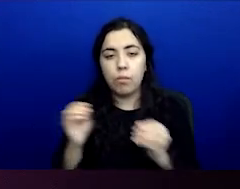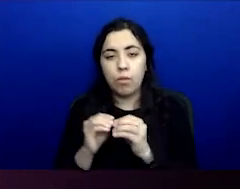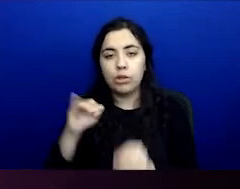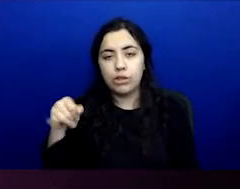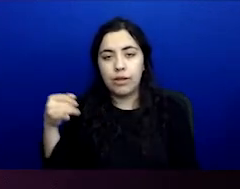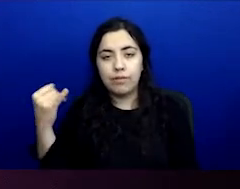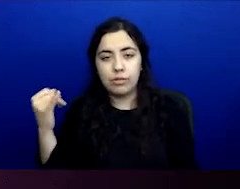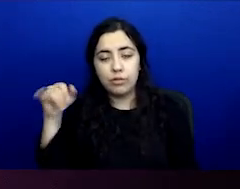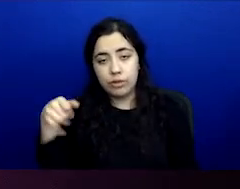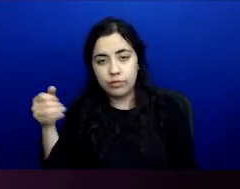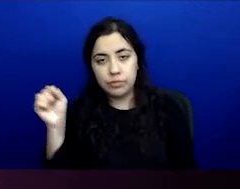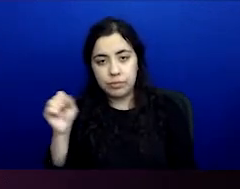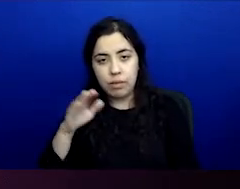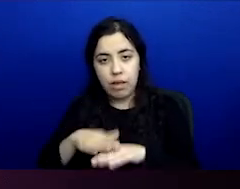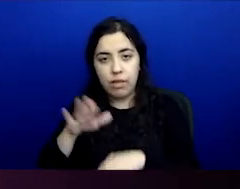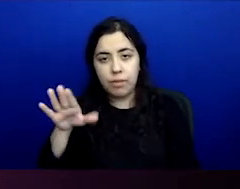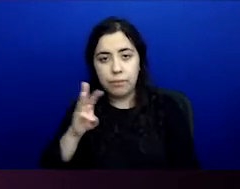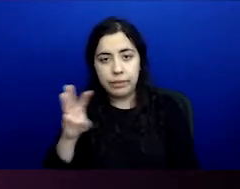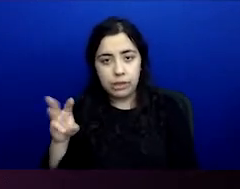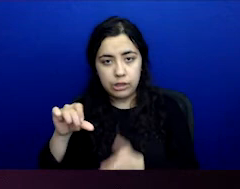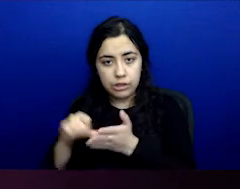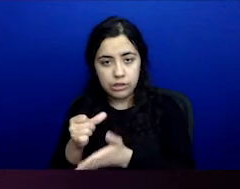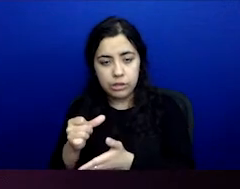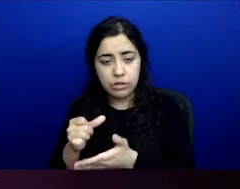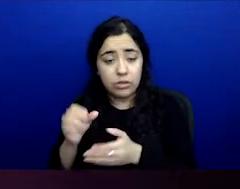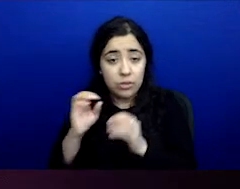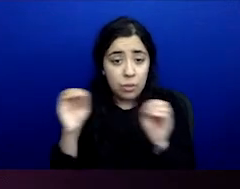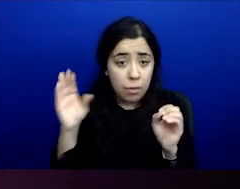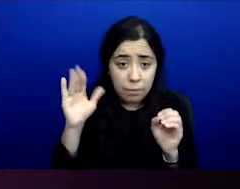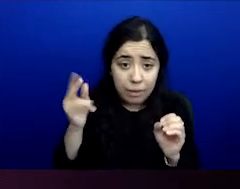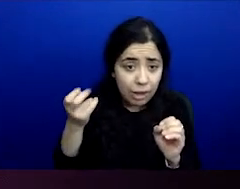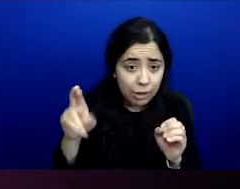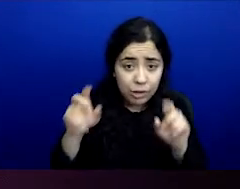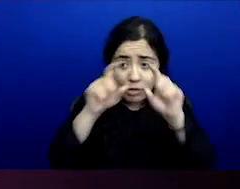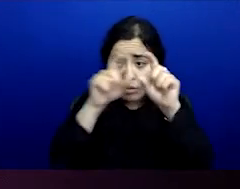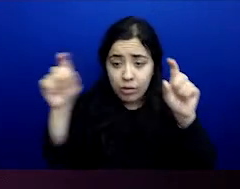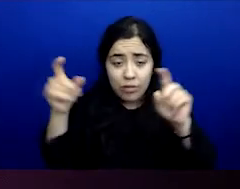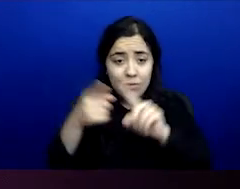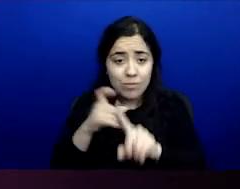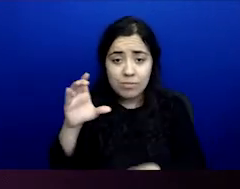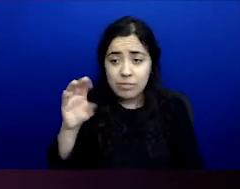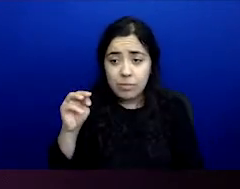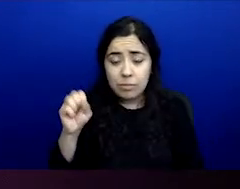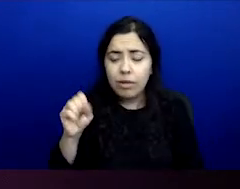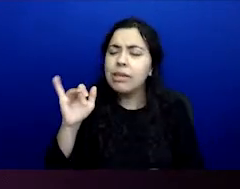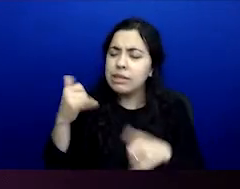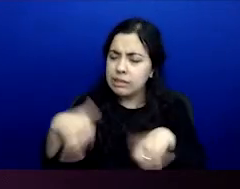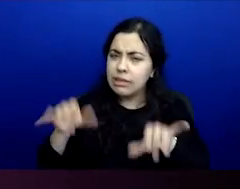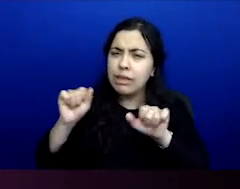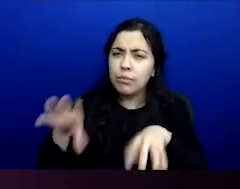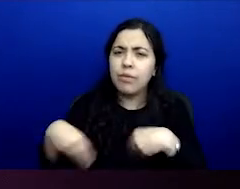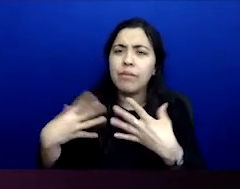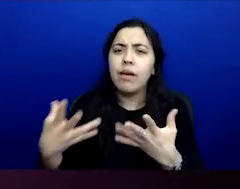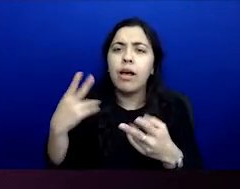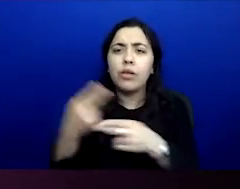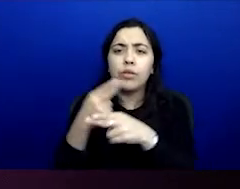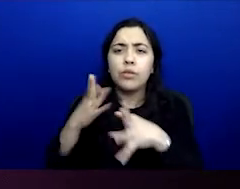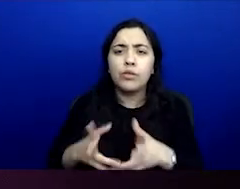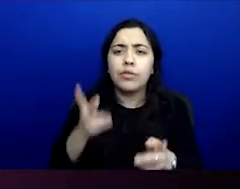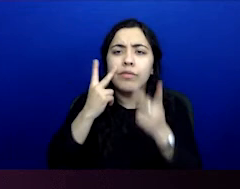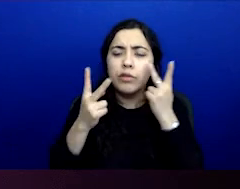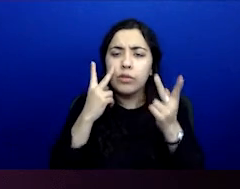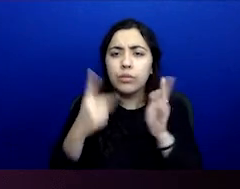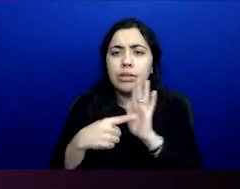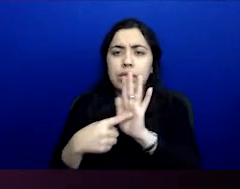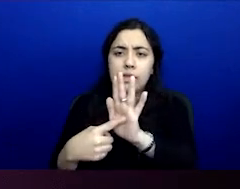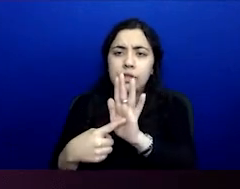even though we haven't got our banner from our CMS, we're still able to give the user some visual indication that the page is starting